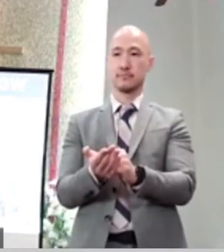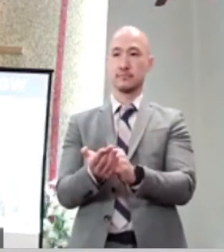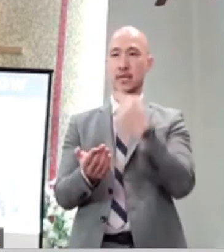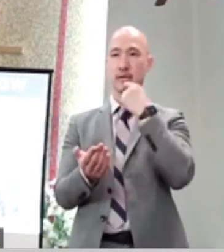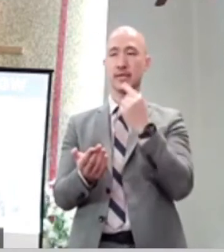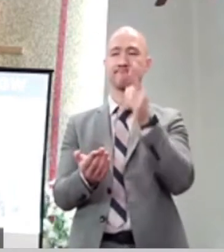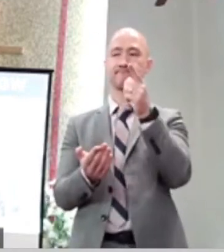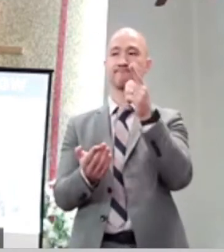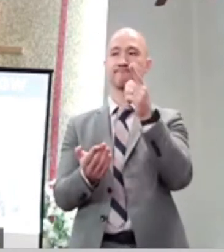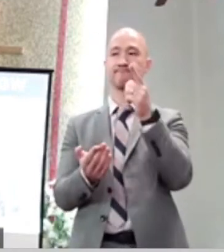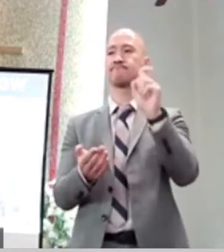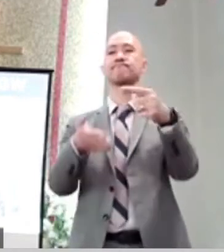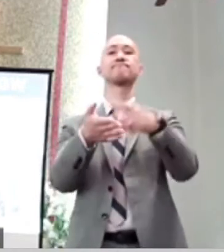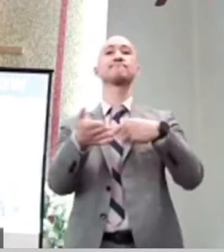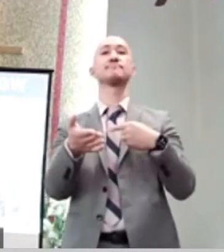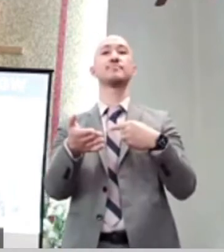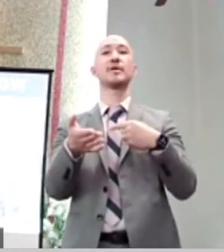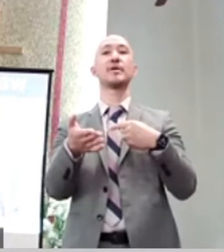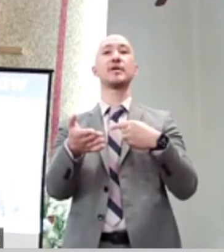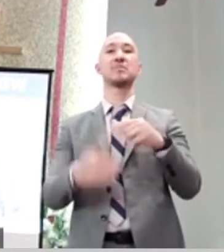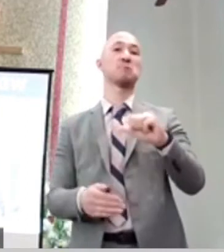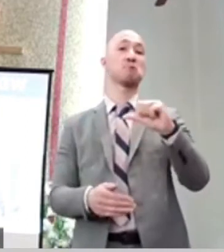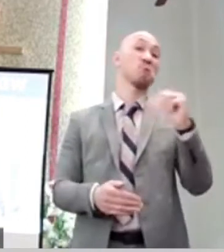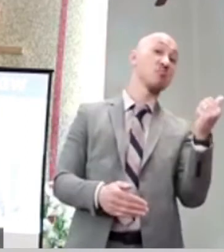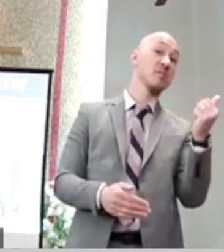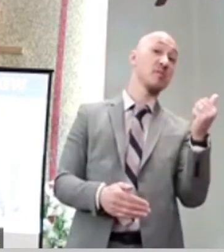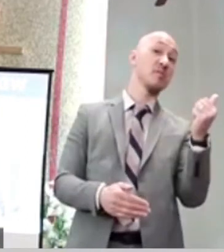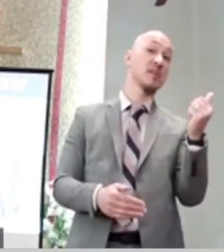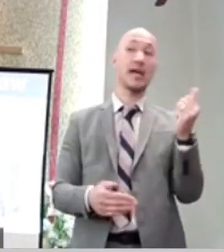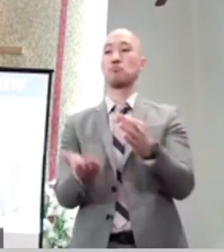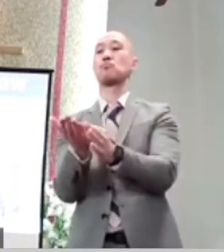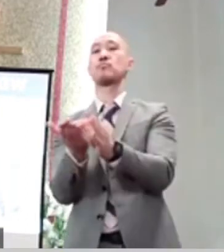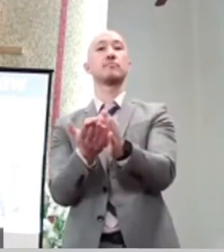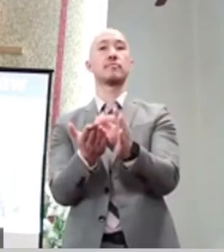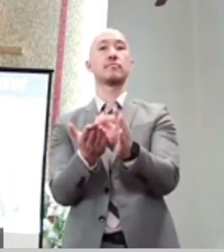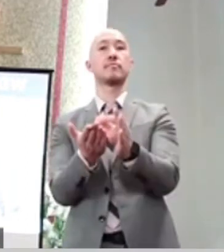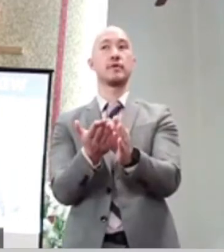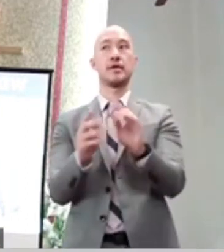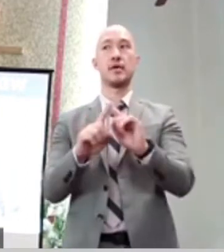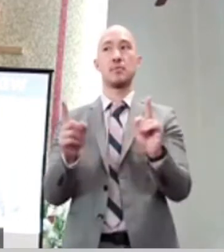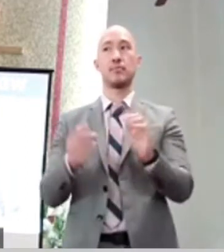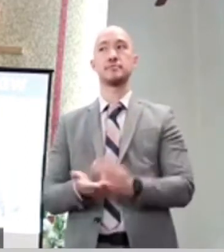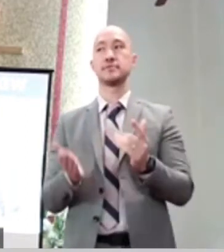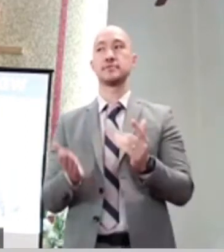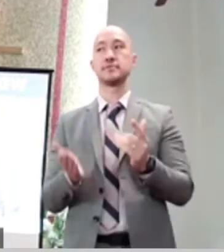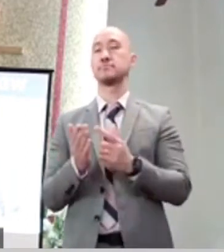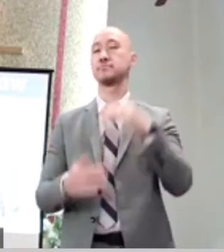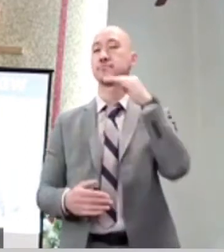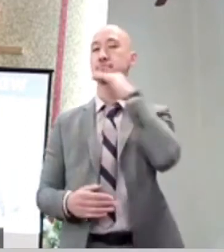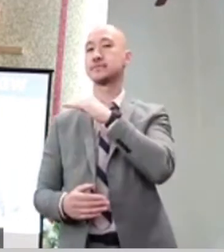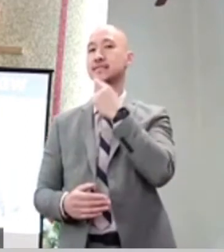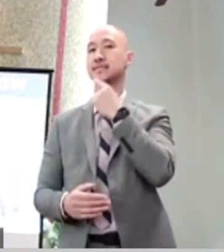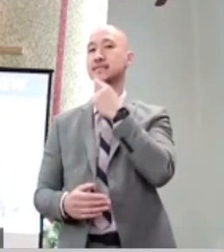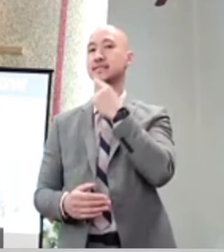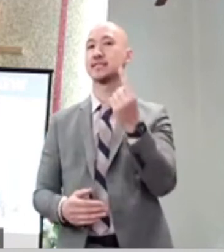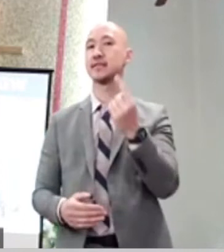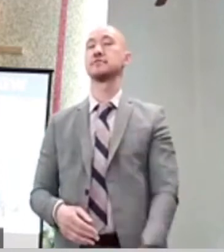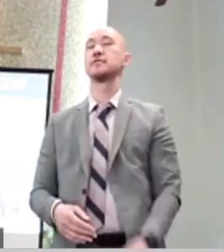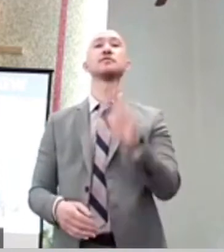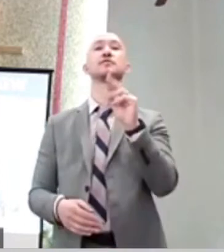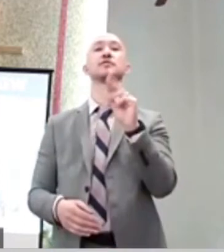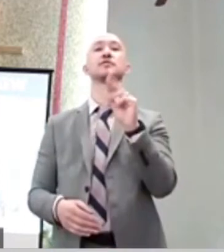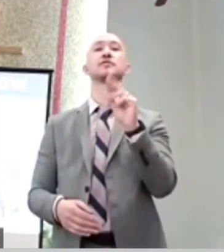the government. But me being a tax collector, hey, I want to get rich off Mark because he's got a lot of money. So I'm going to charge him 20